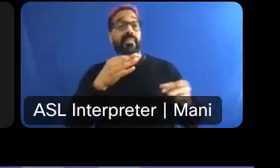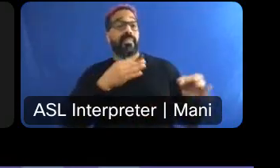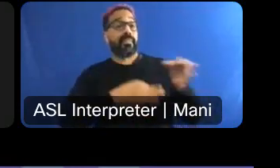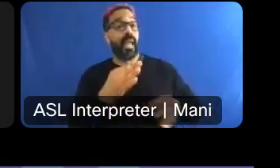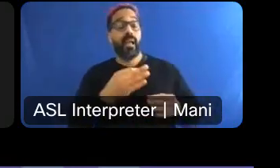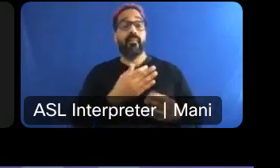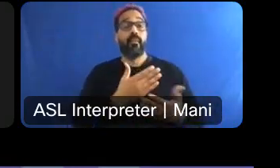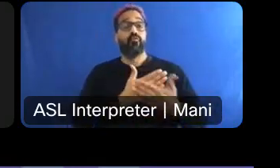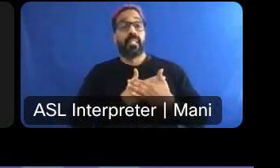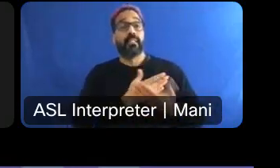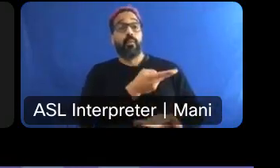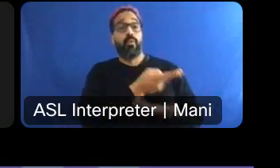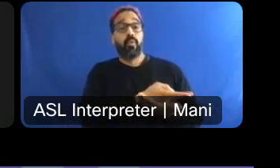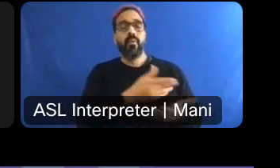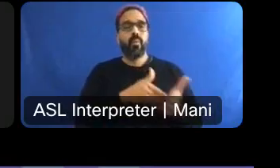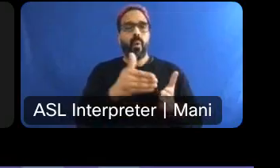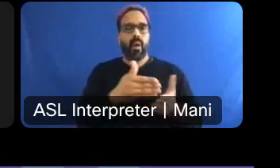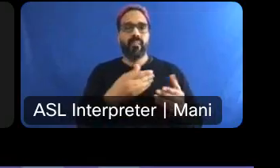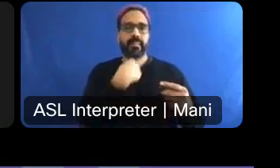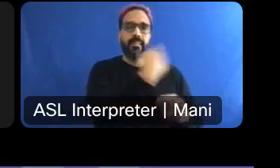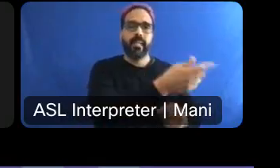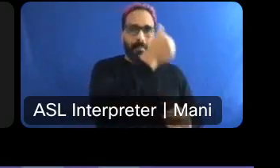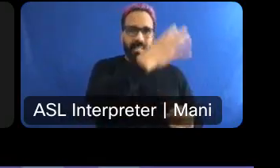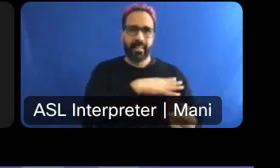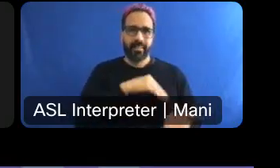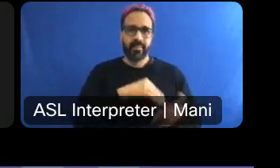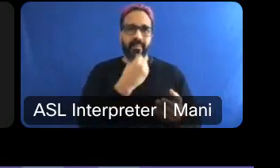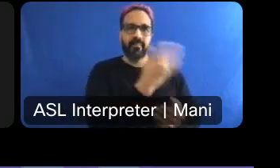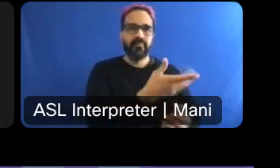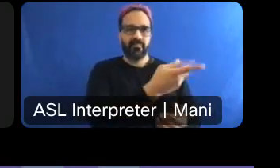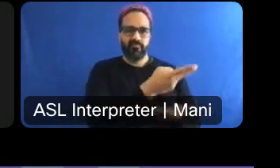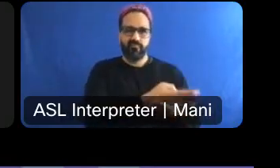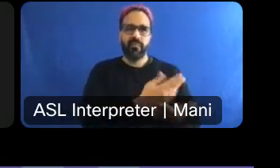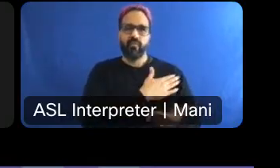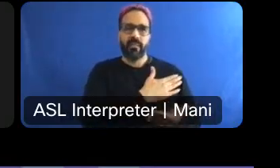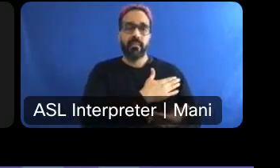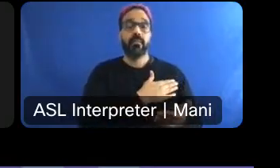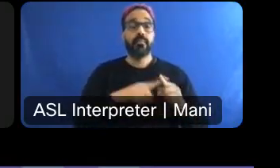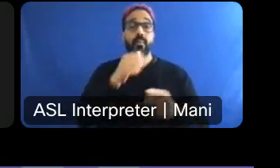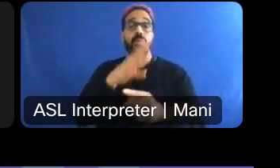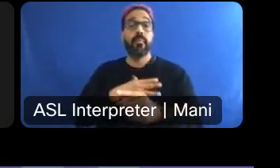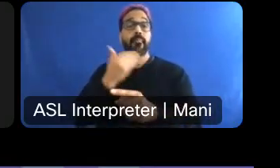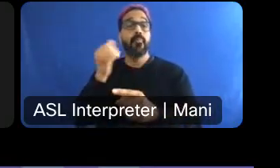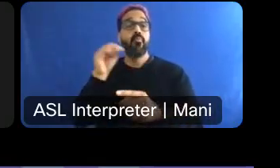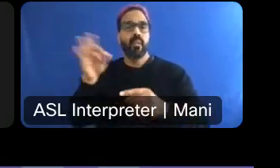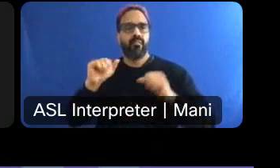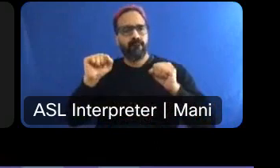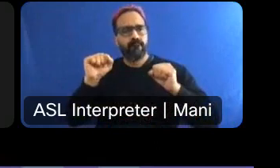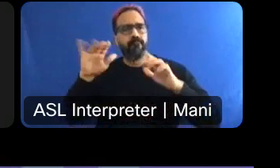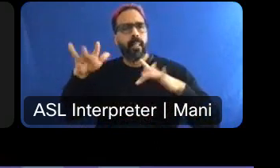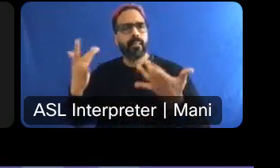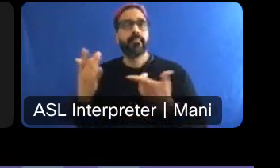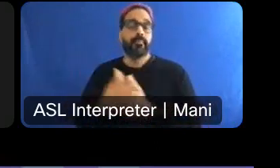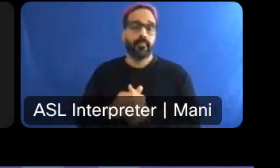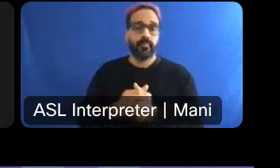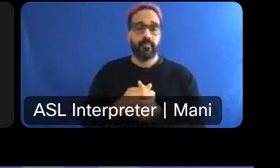often prescribed to men. This demonstrates the need to further explore how brain injuries impact women, especially when it